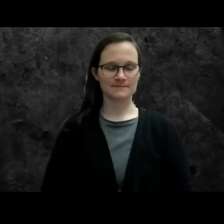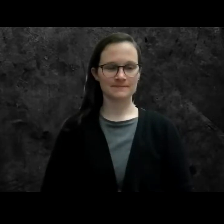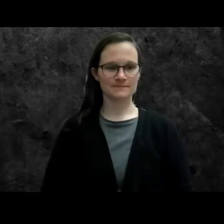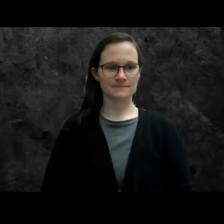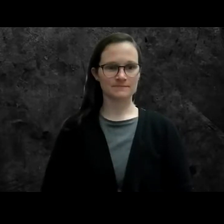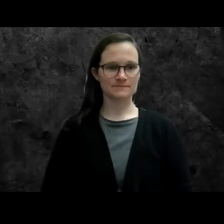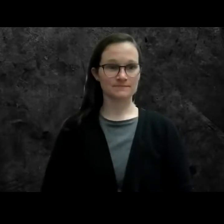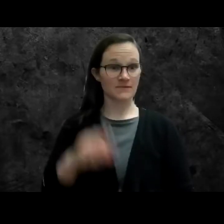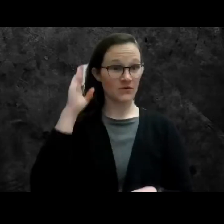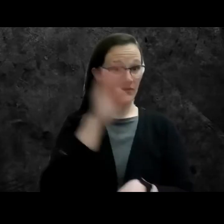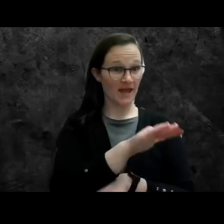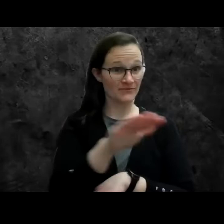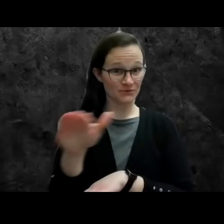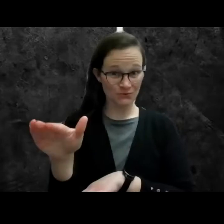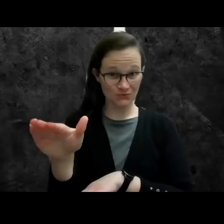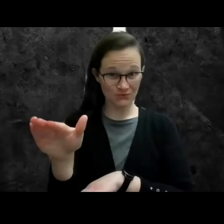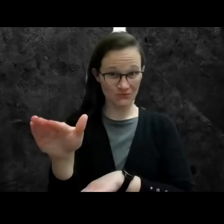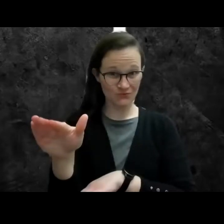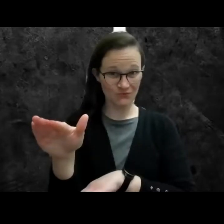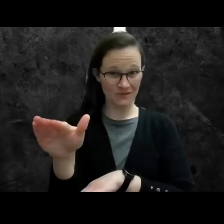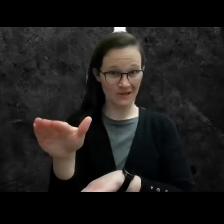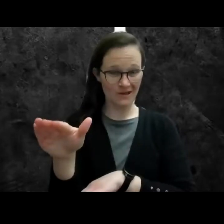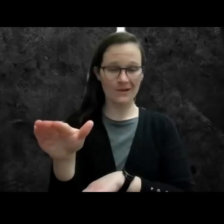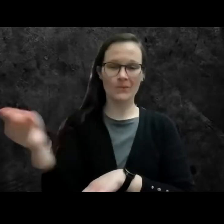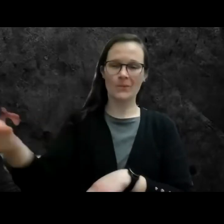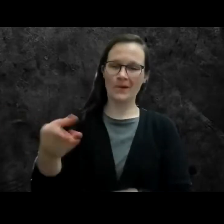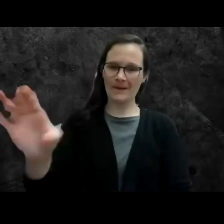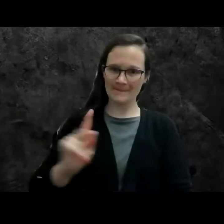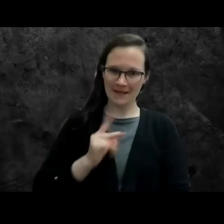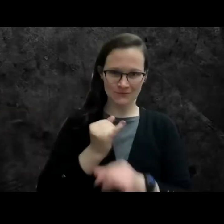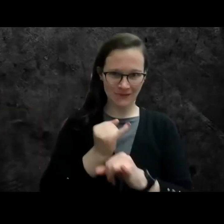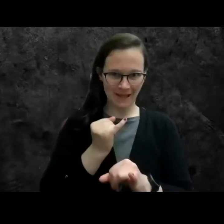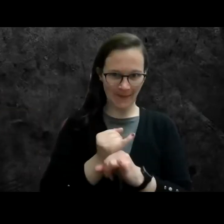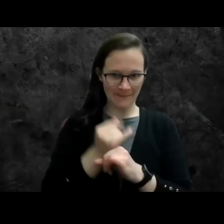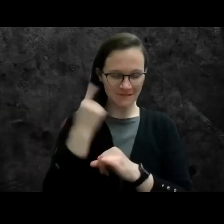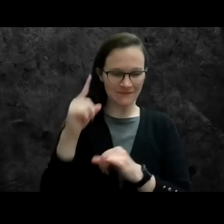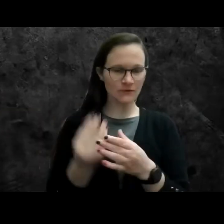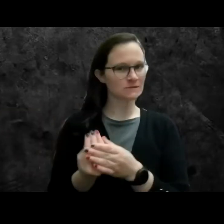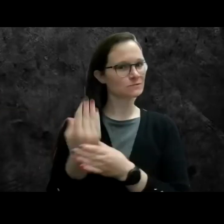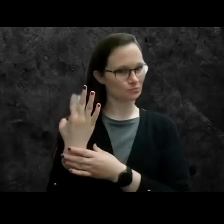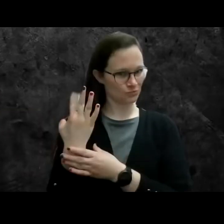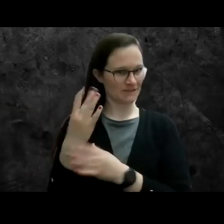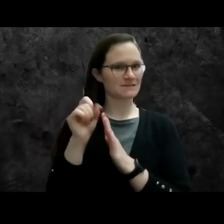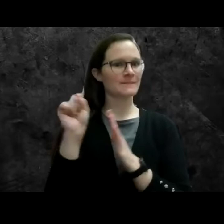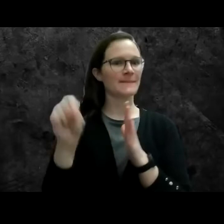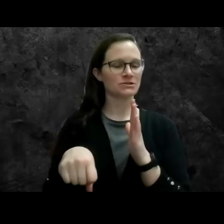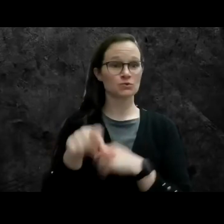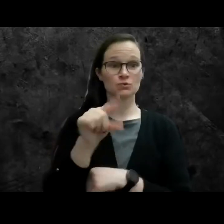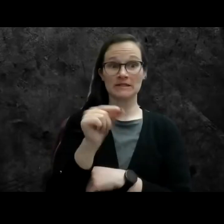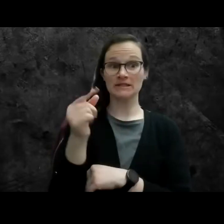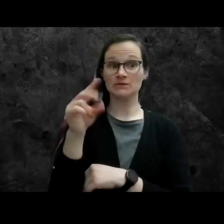Well, good afternoon and welcome back, Aggies, to campus for the spring semester in